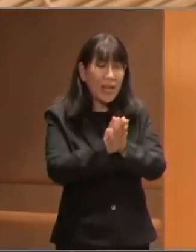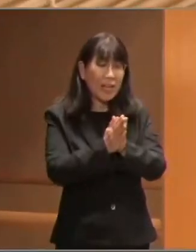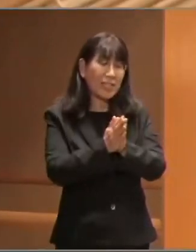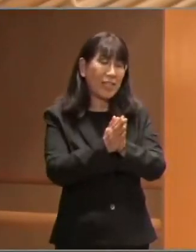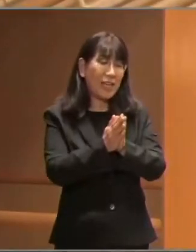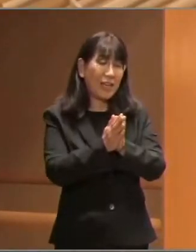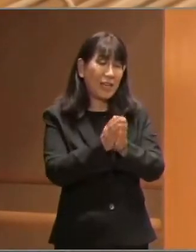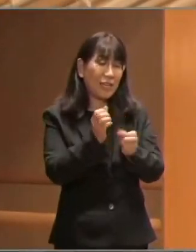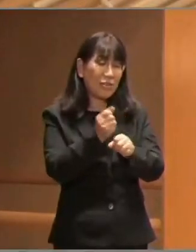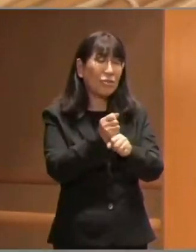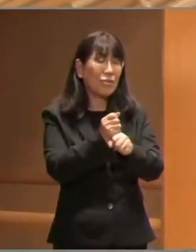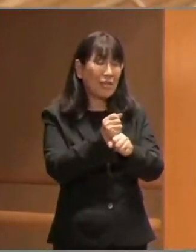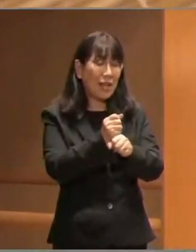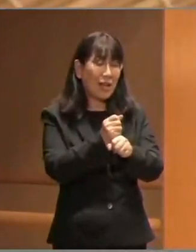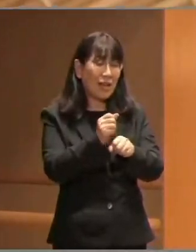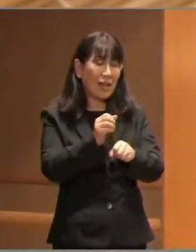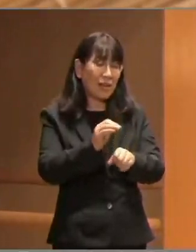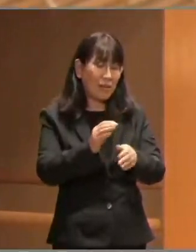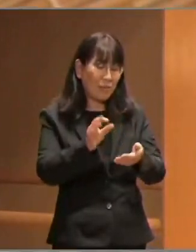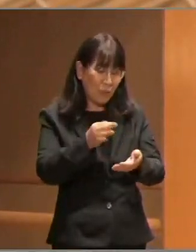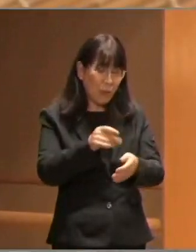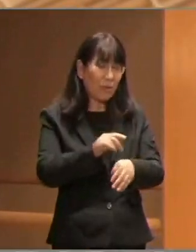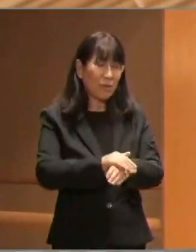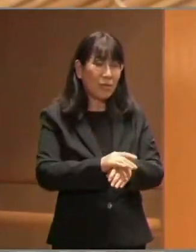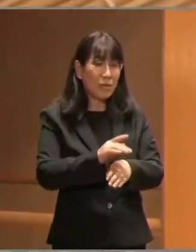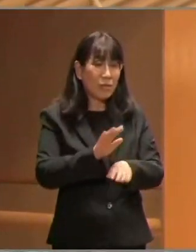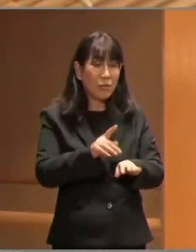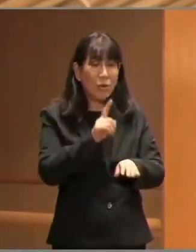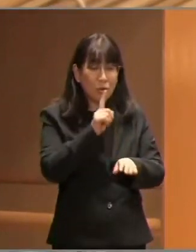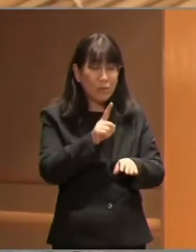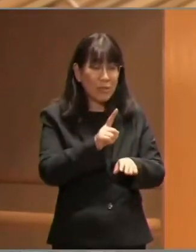bamboo and thin bamboo in a row.